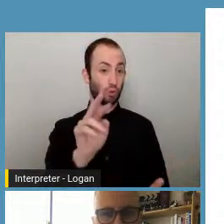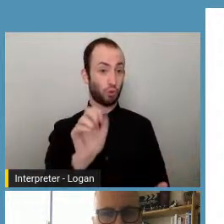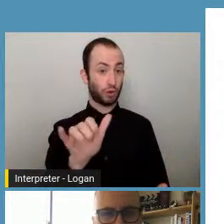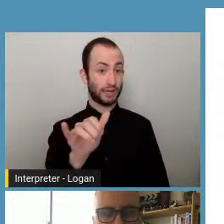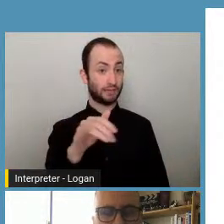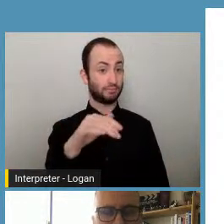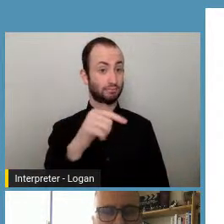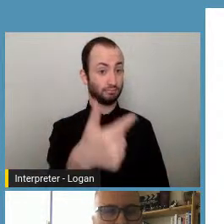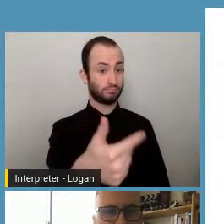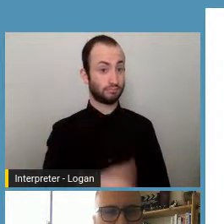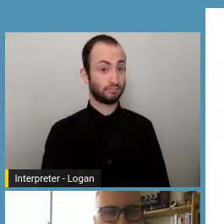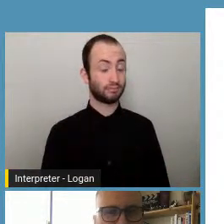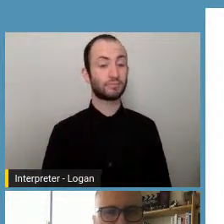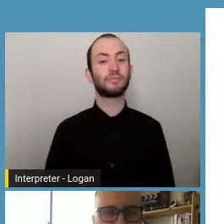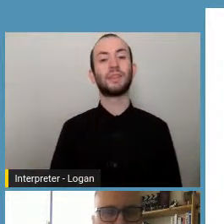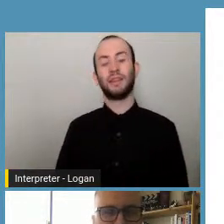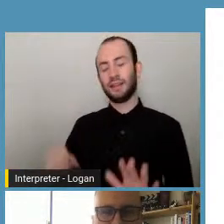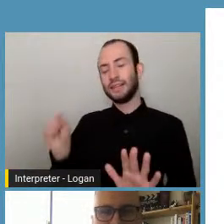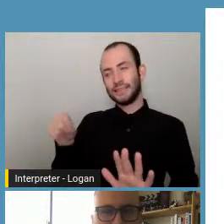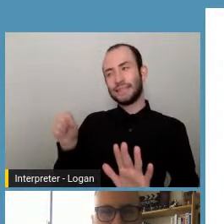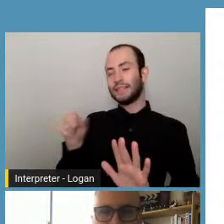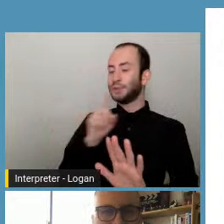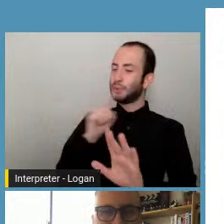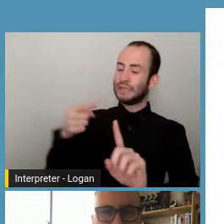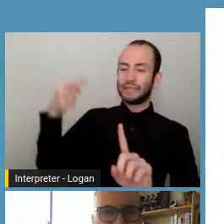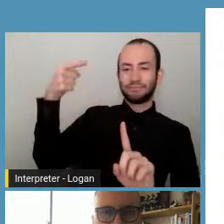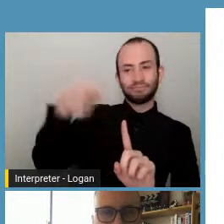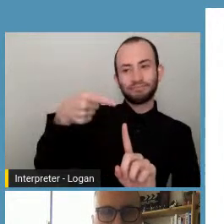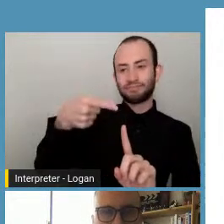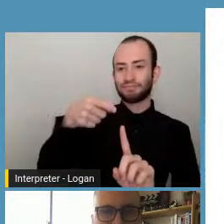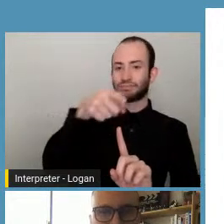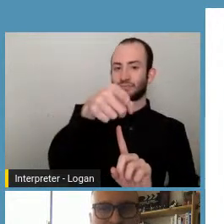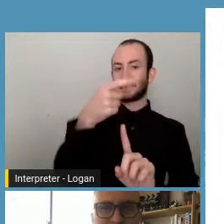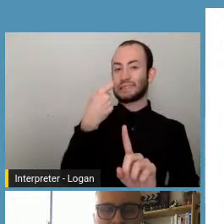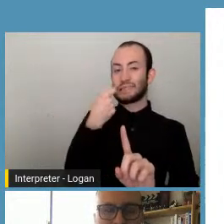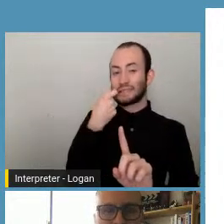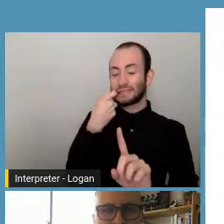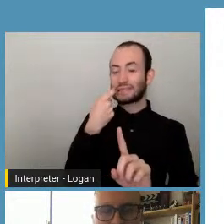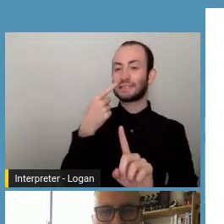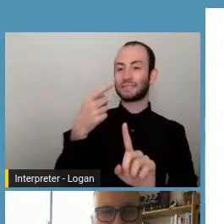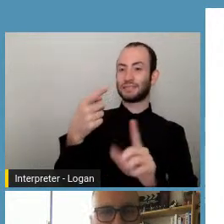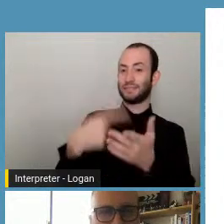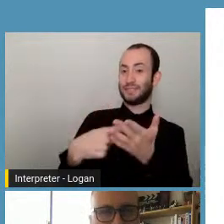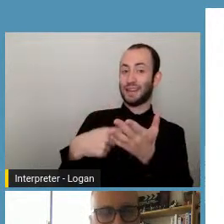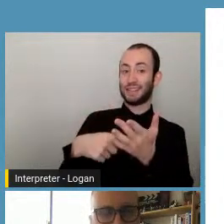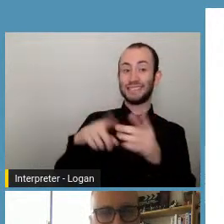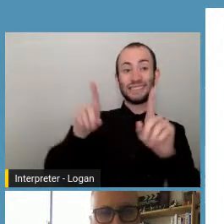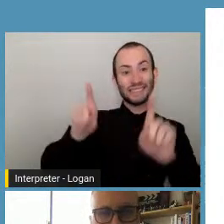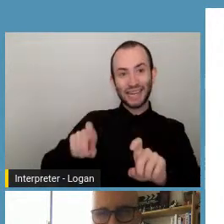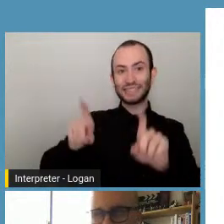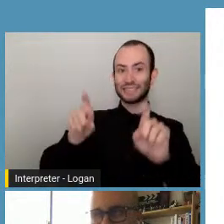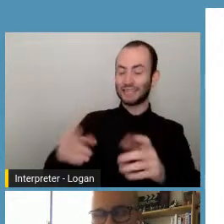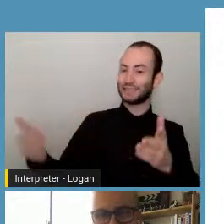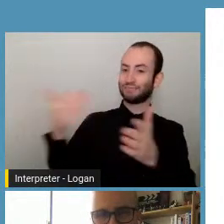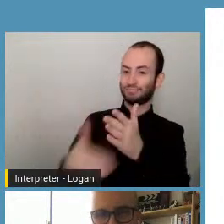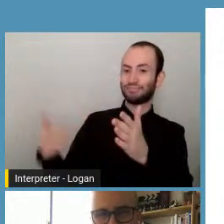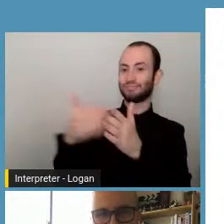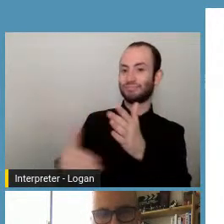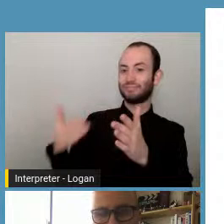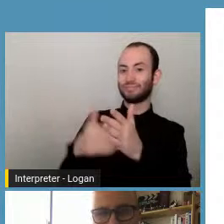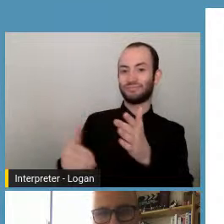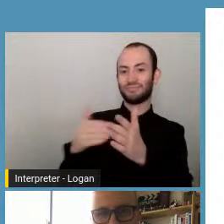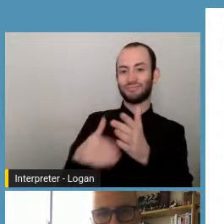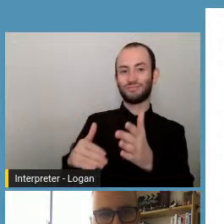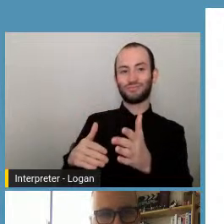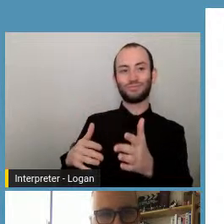Yeah, and main point on the last one there, that just test. No one wants to sound like Donald Rumsfeld, but you